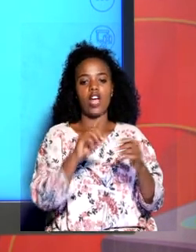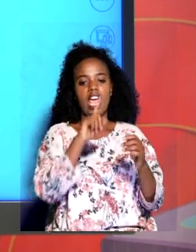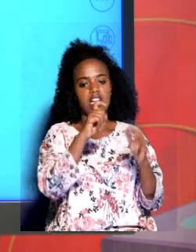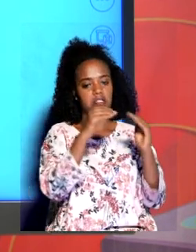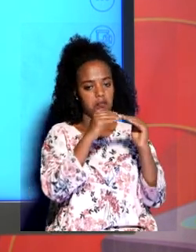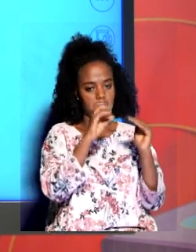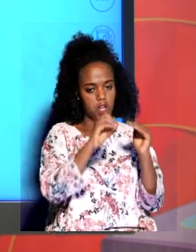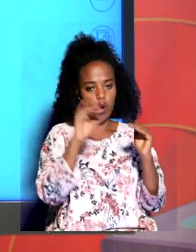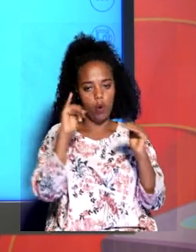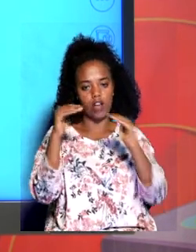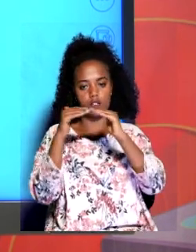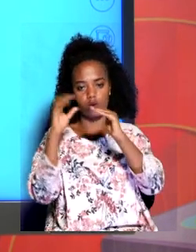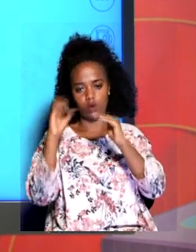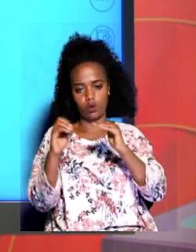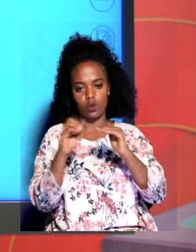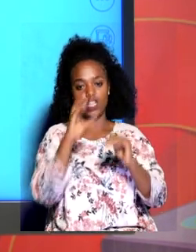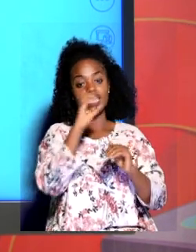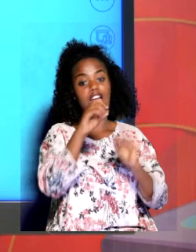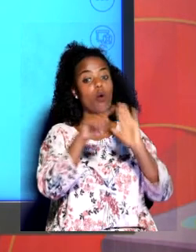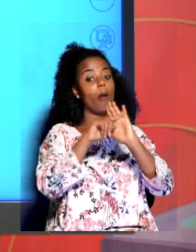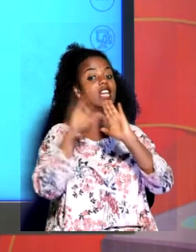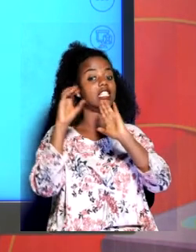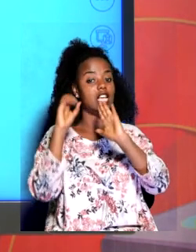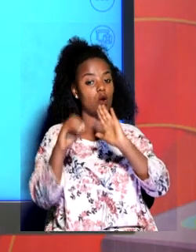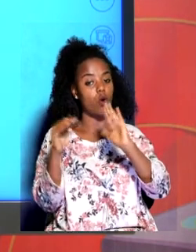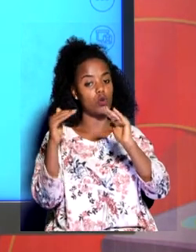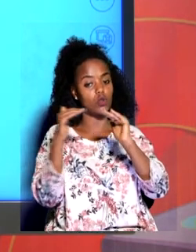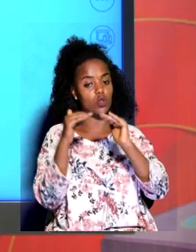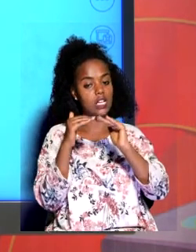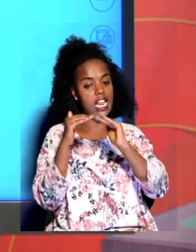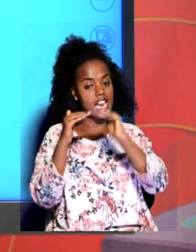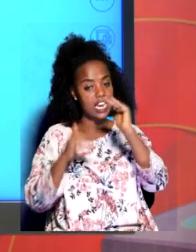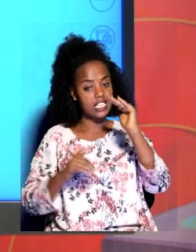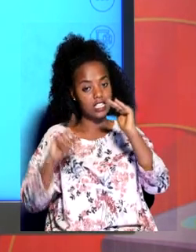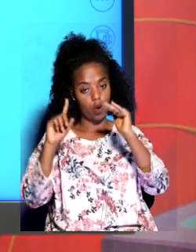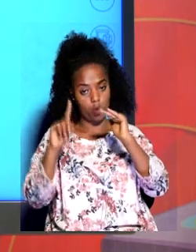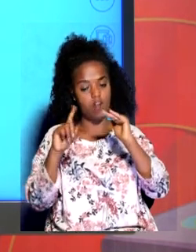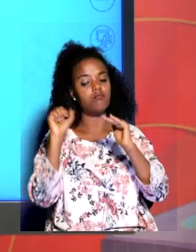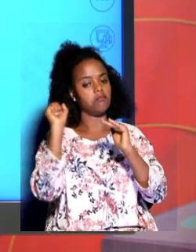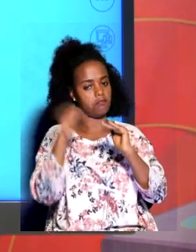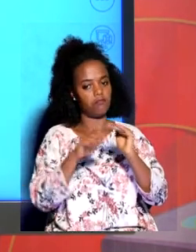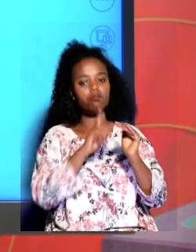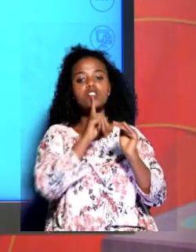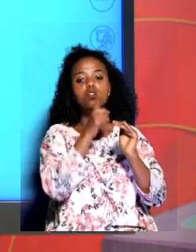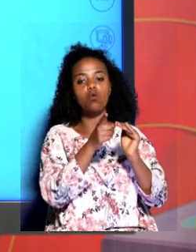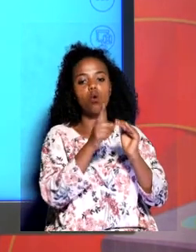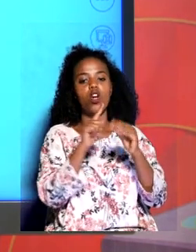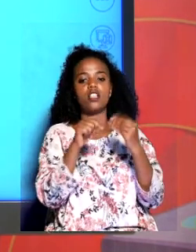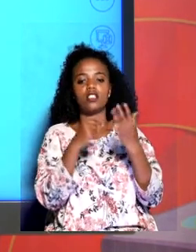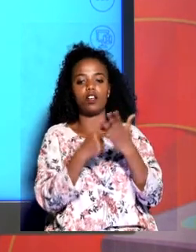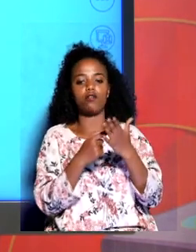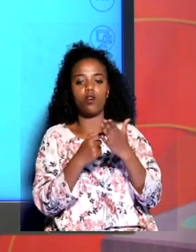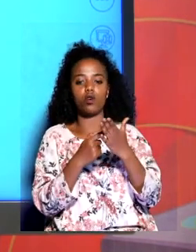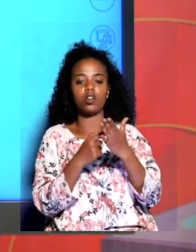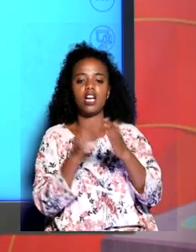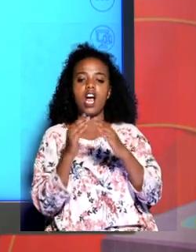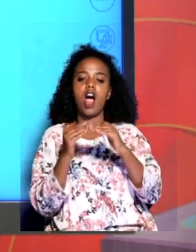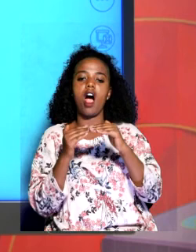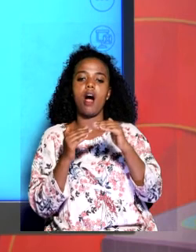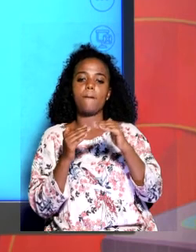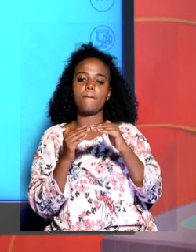0, 0 minus 0 is 0 less than 1. Yes, it is true. Therefore, this part makes